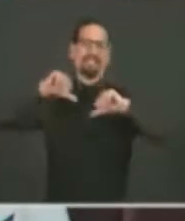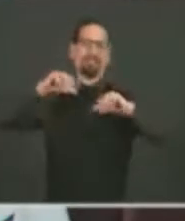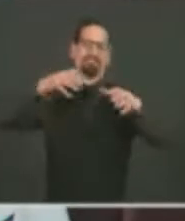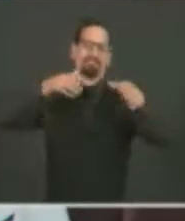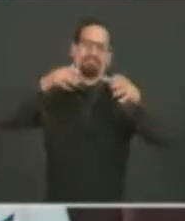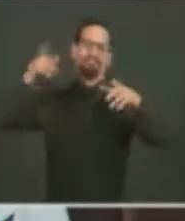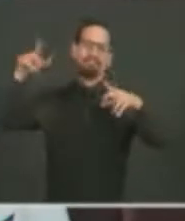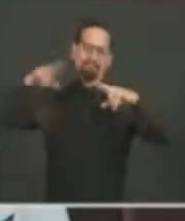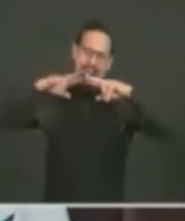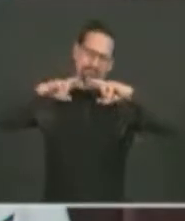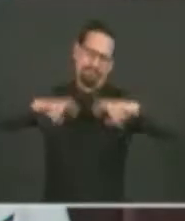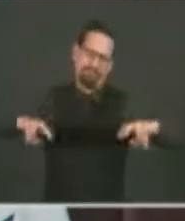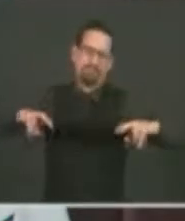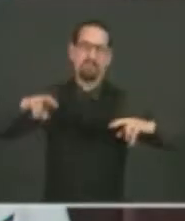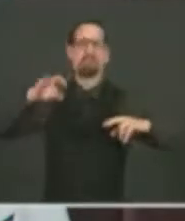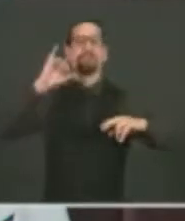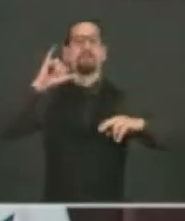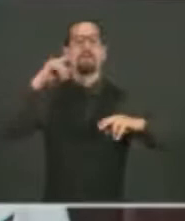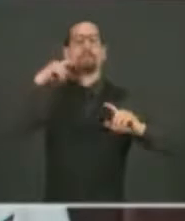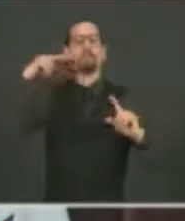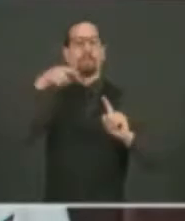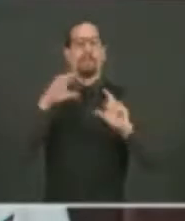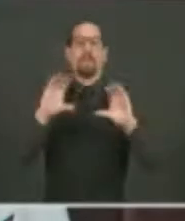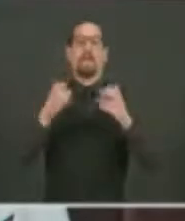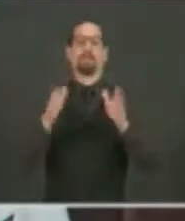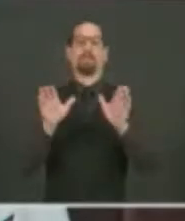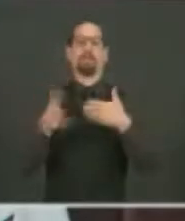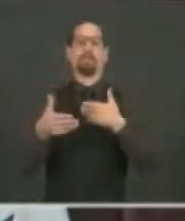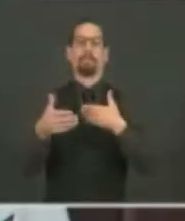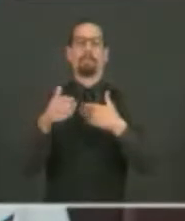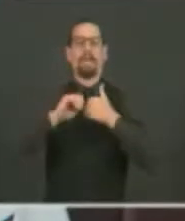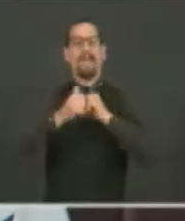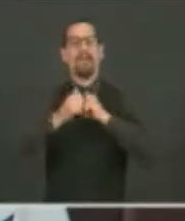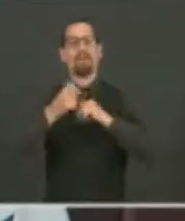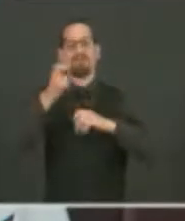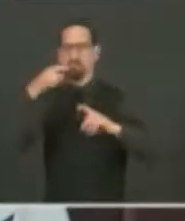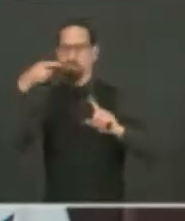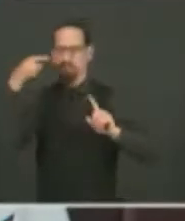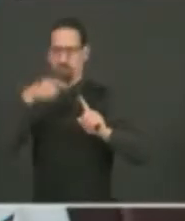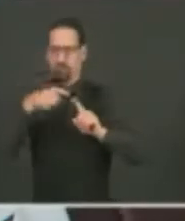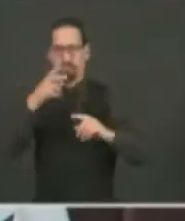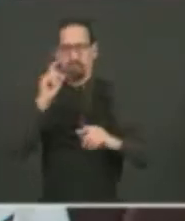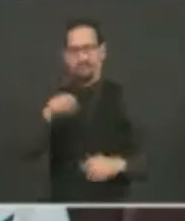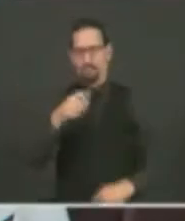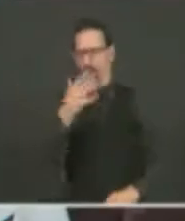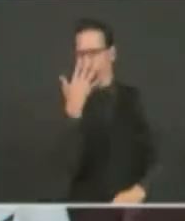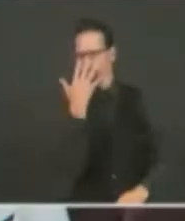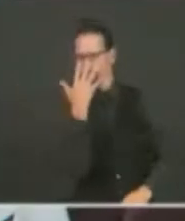I know varies, you want to see at least 5 air changes per hour or more.